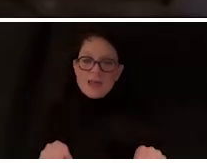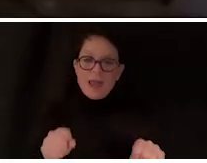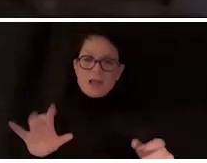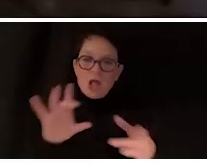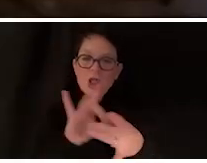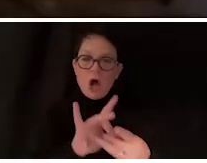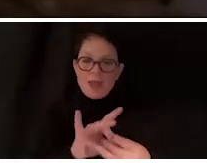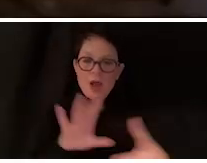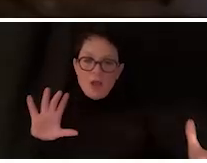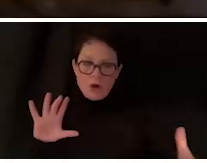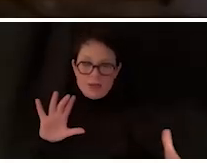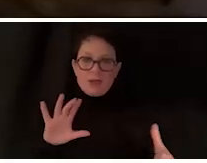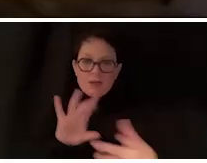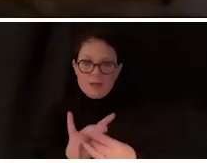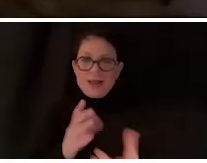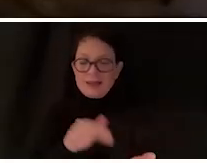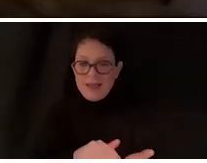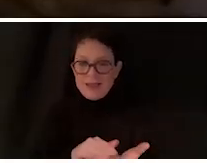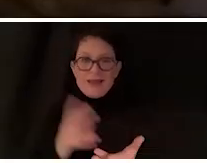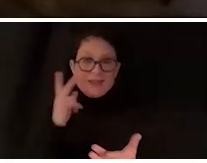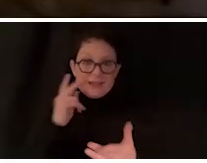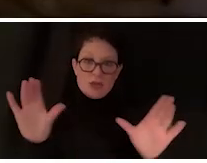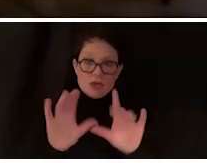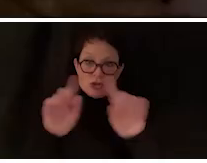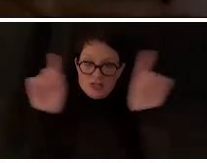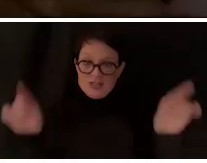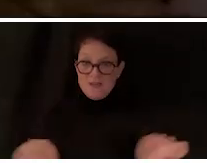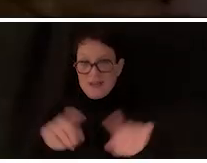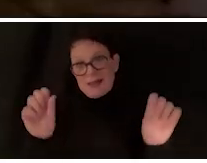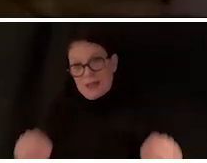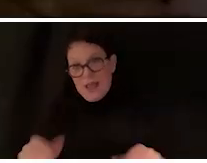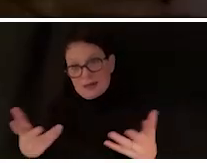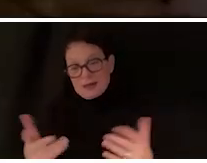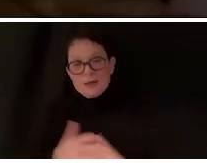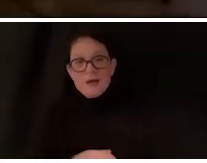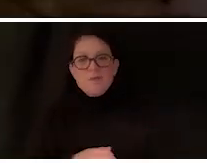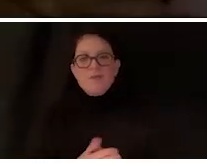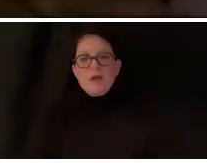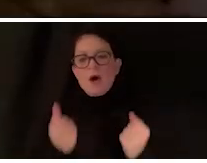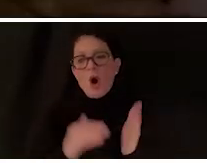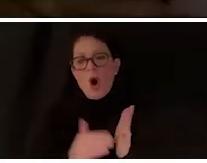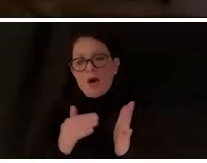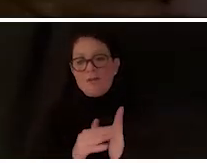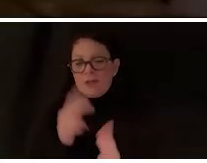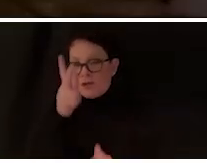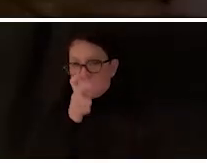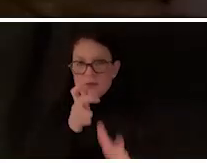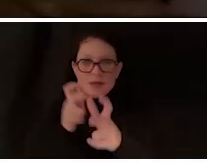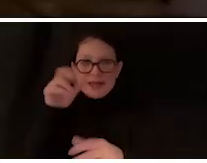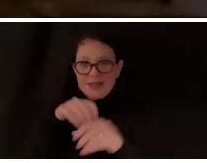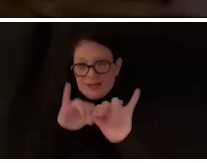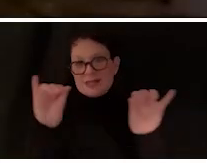log out and then log back in and then see their certificate. There's many times where there's glitches,